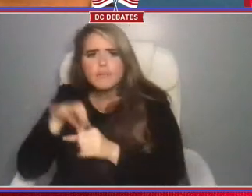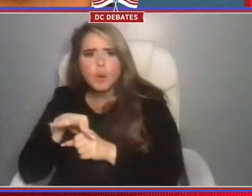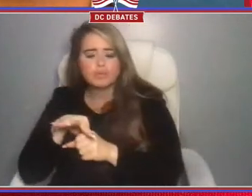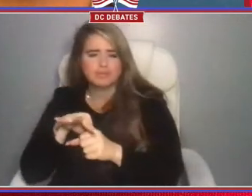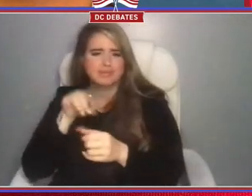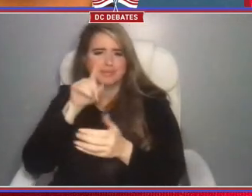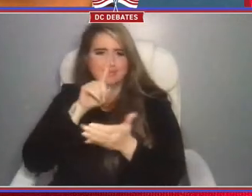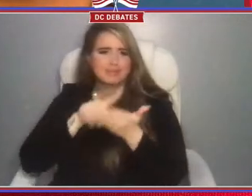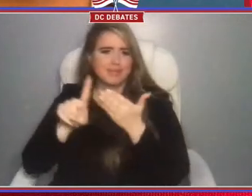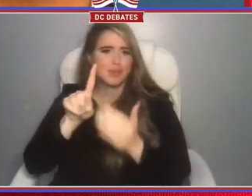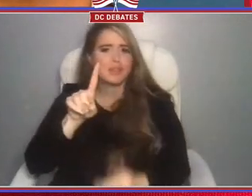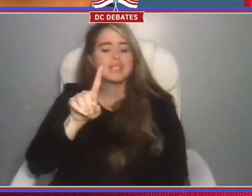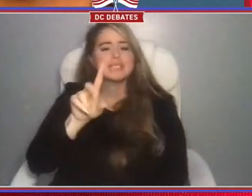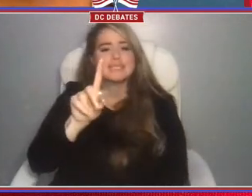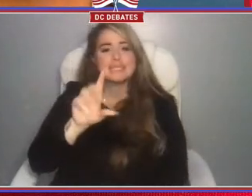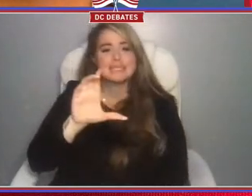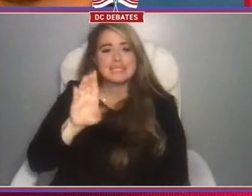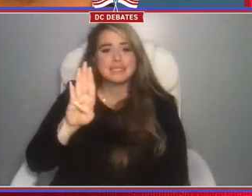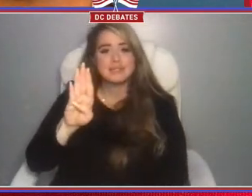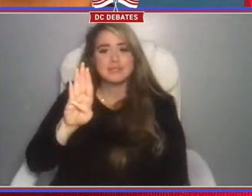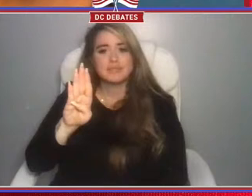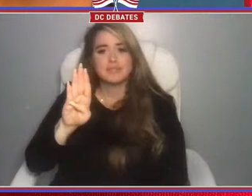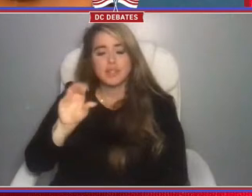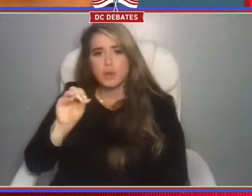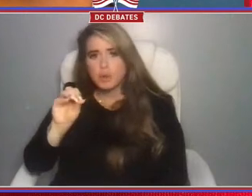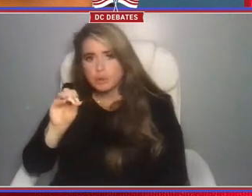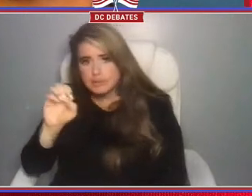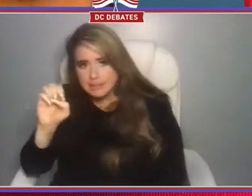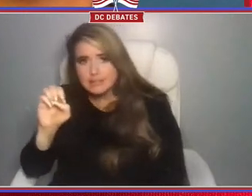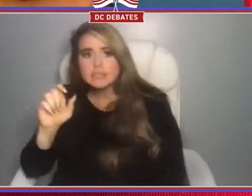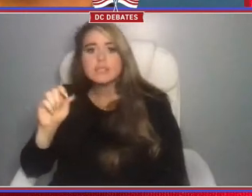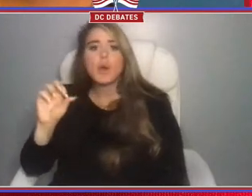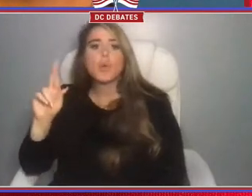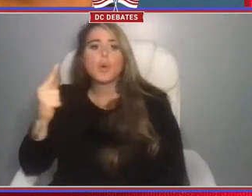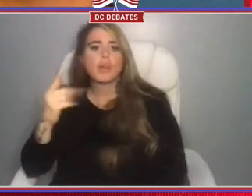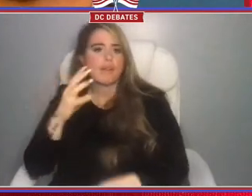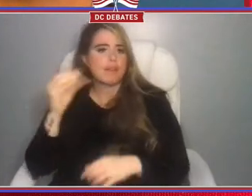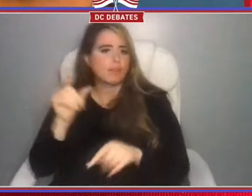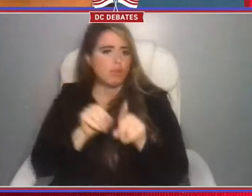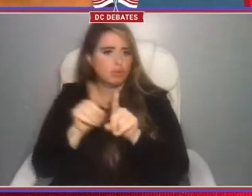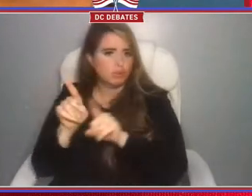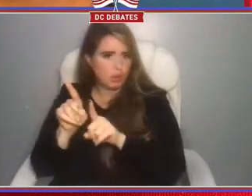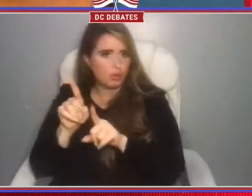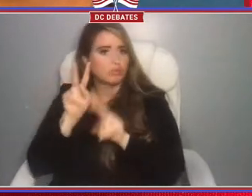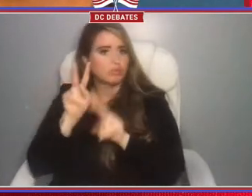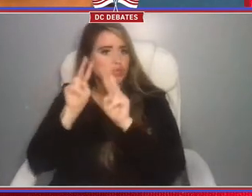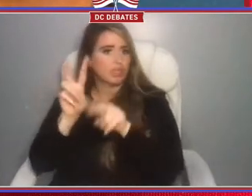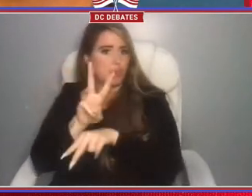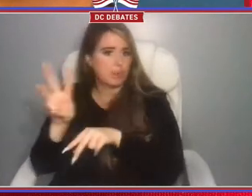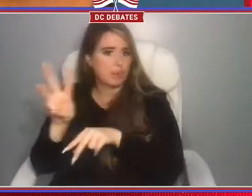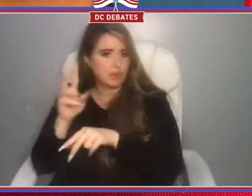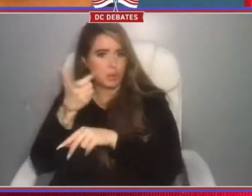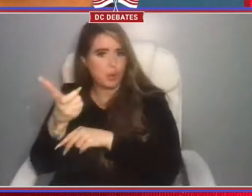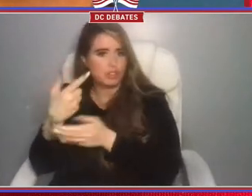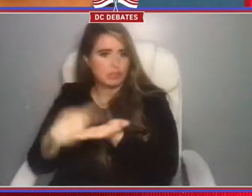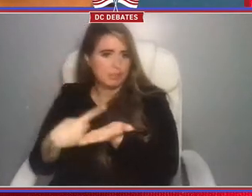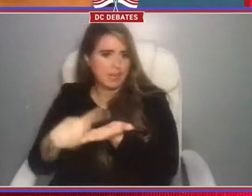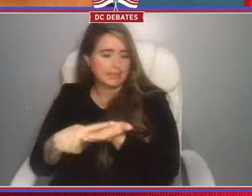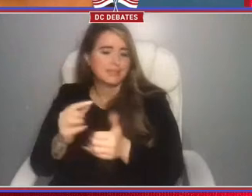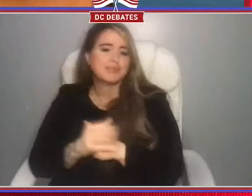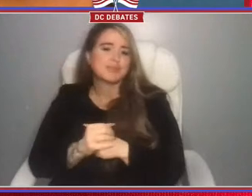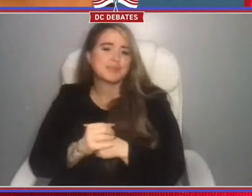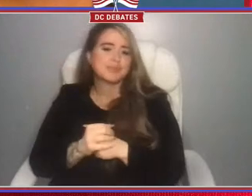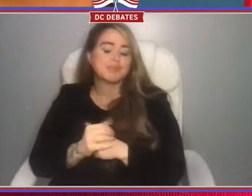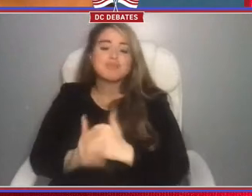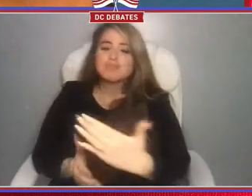dcboe.org. And remember to visit dcdebates.com to watch this debate and others in their entirety. Thank you to all